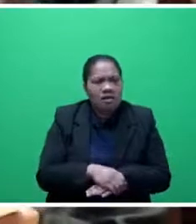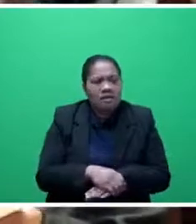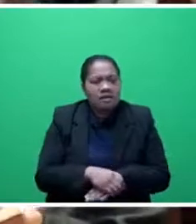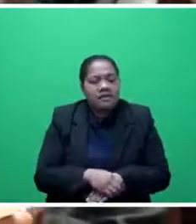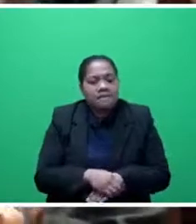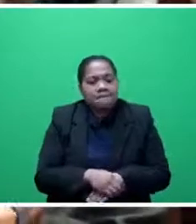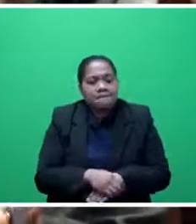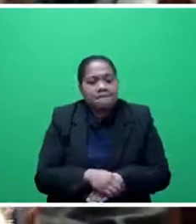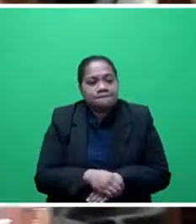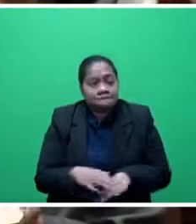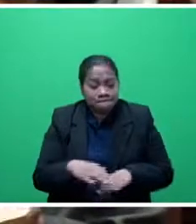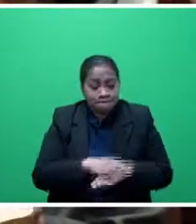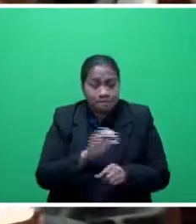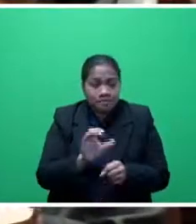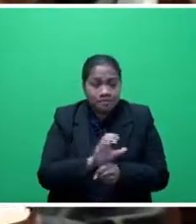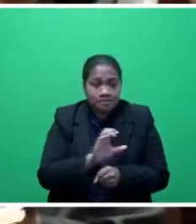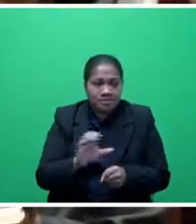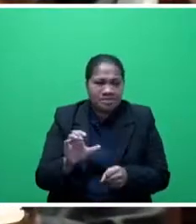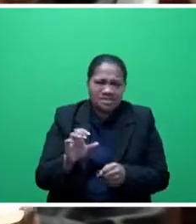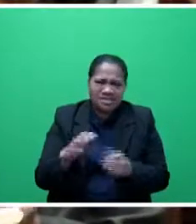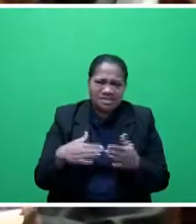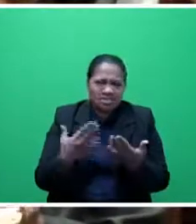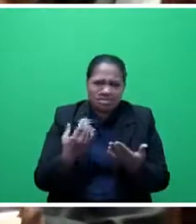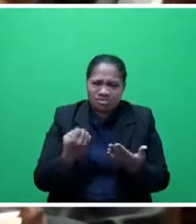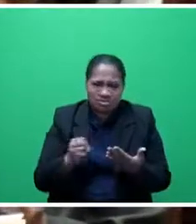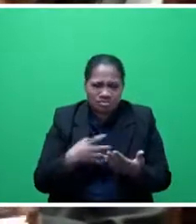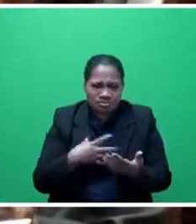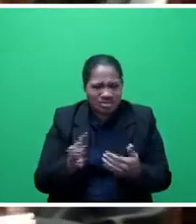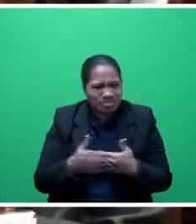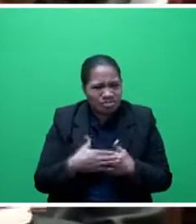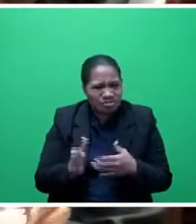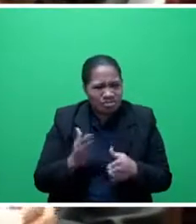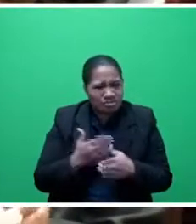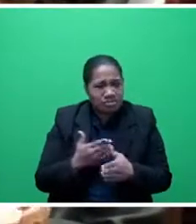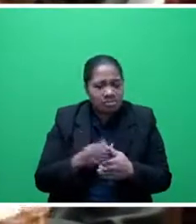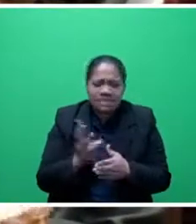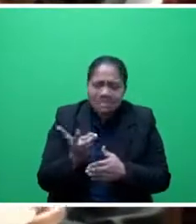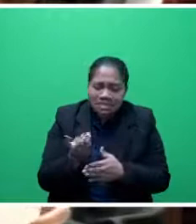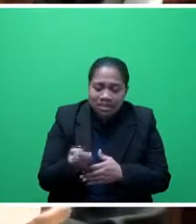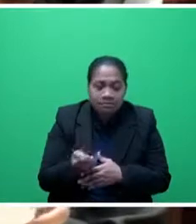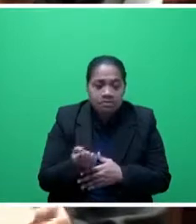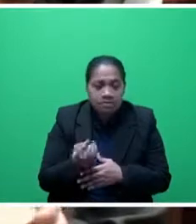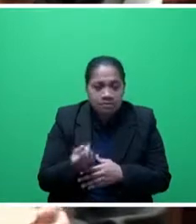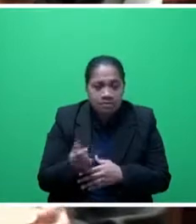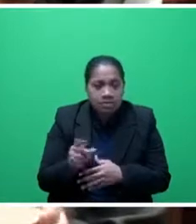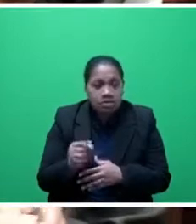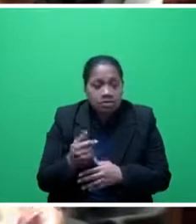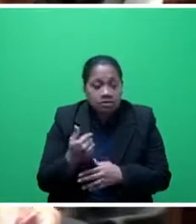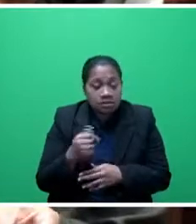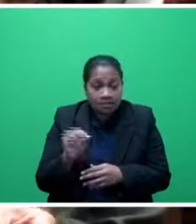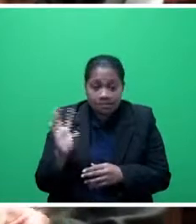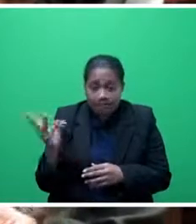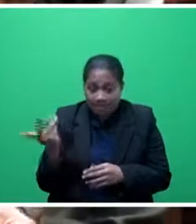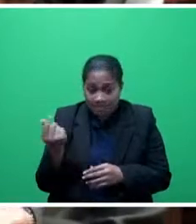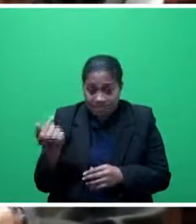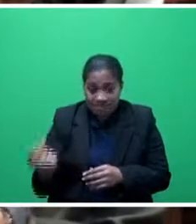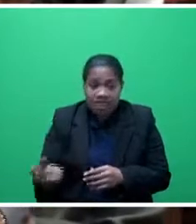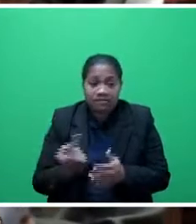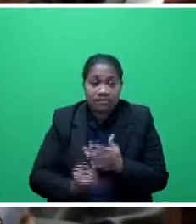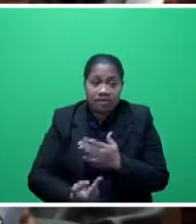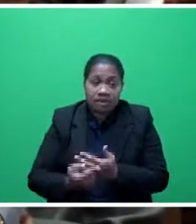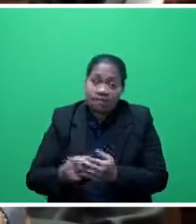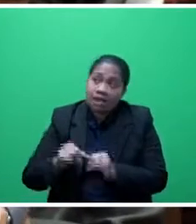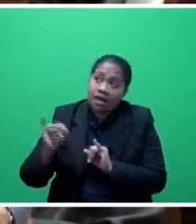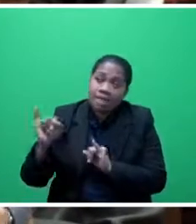footwear companies in Fiji no longer manufacture them. There's some of them that they do some. However, they themselves actually import the